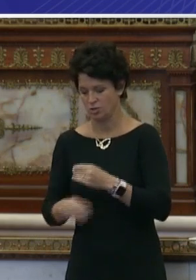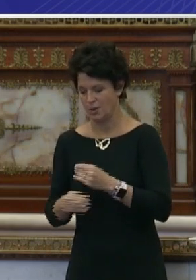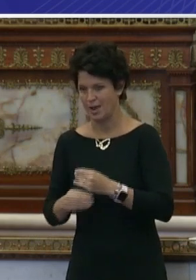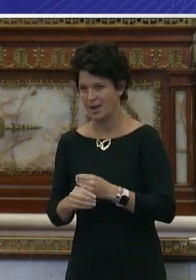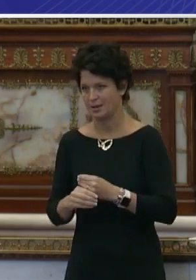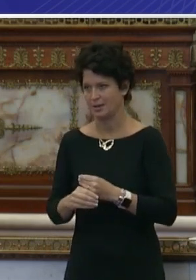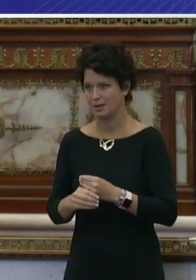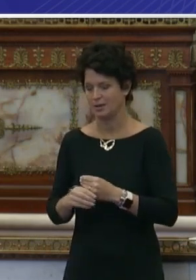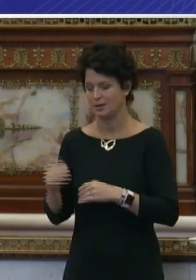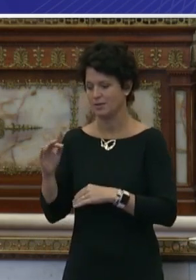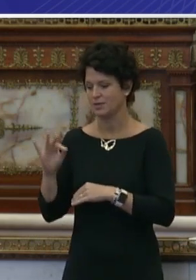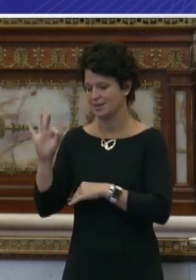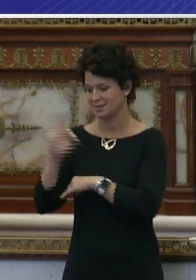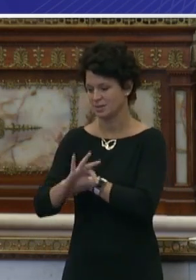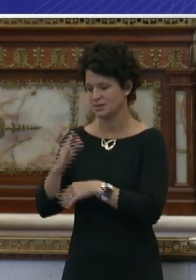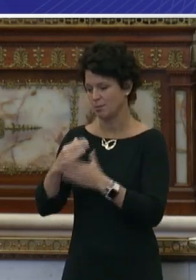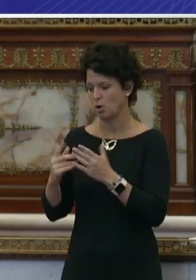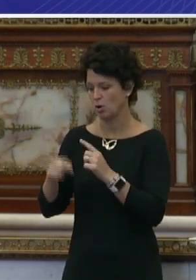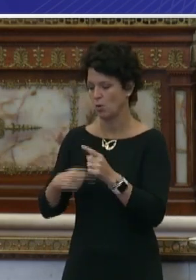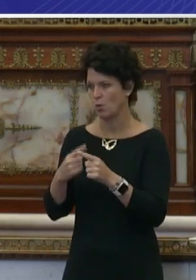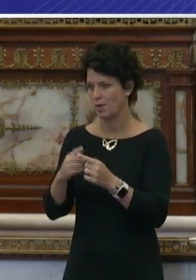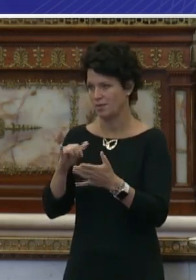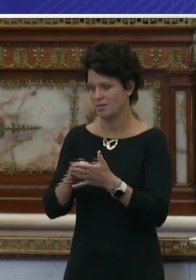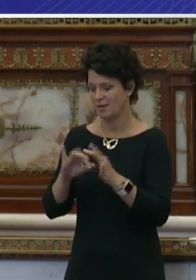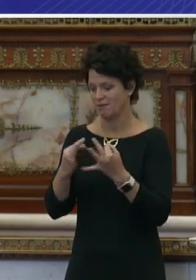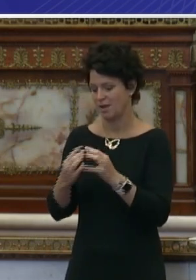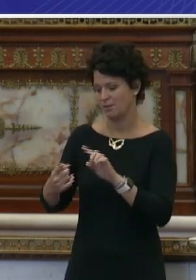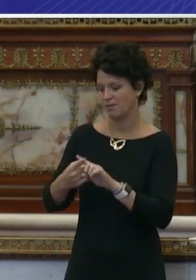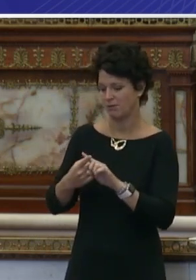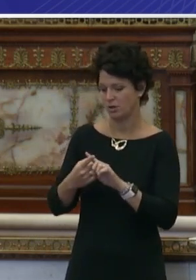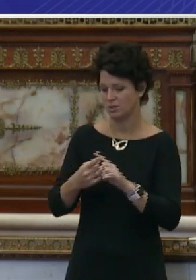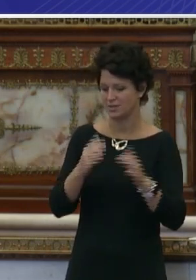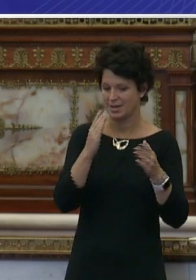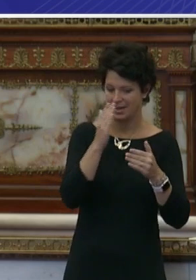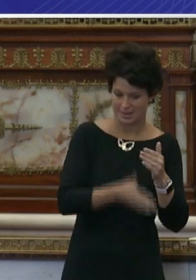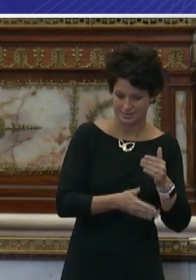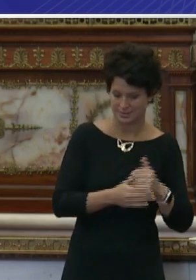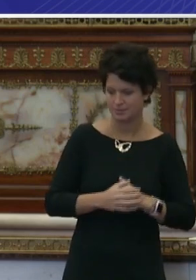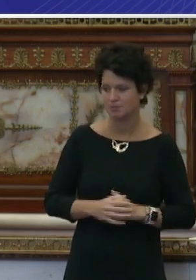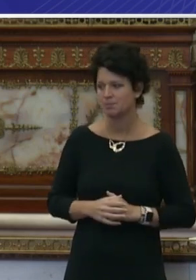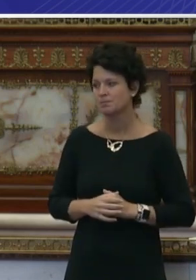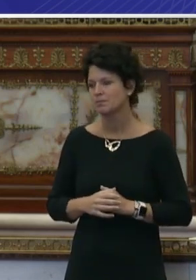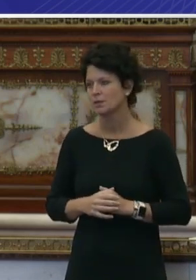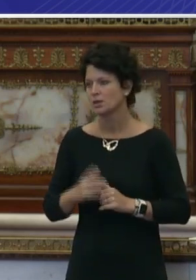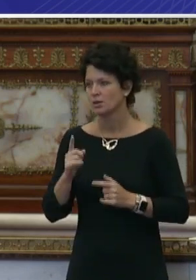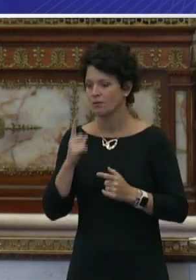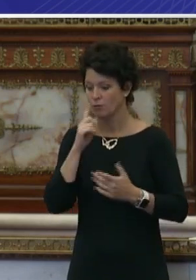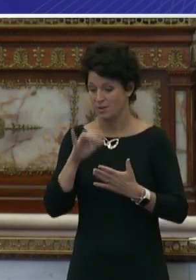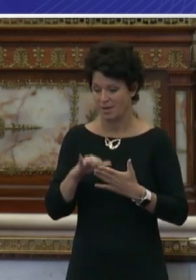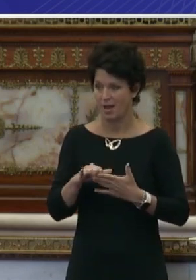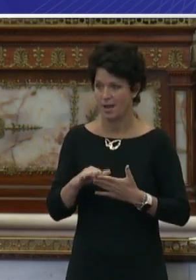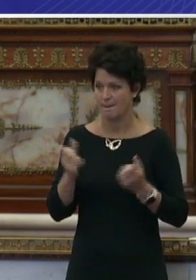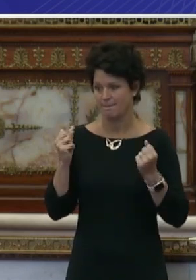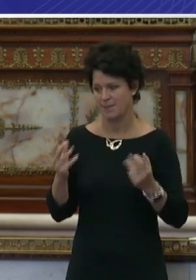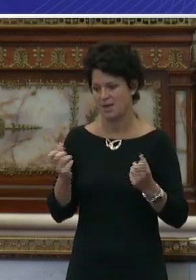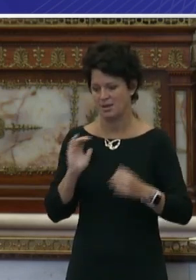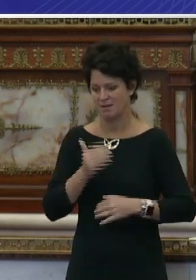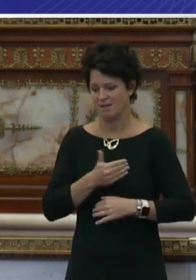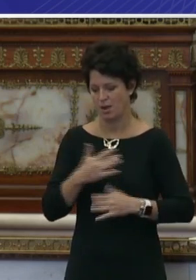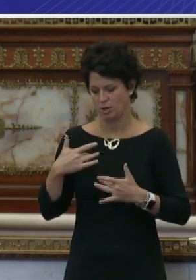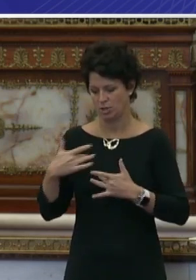that sunset provision, which recognizes when that Family First leave ends. So to that end, many of